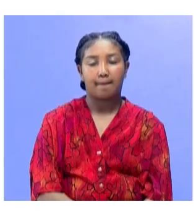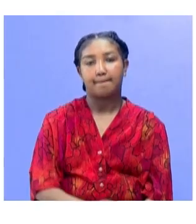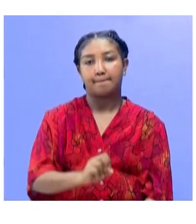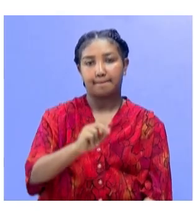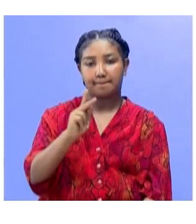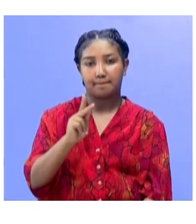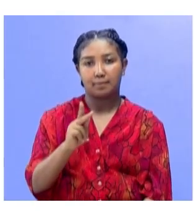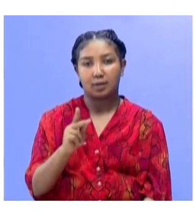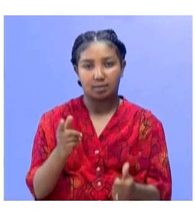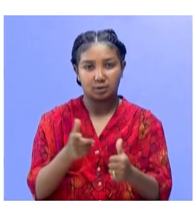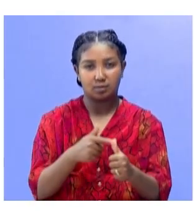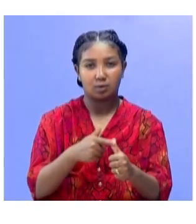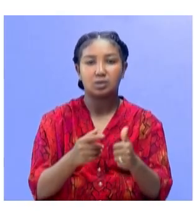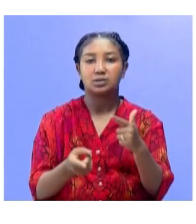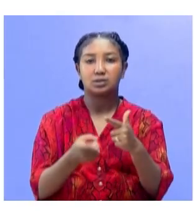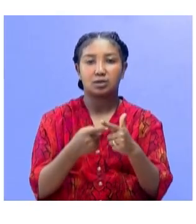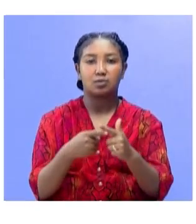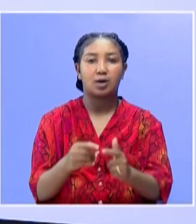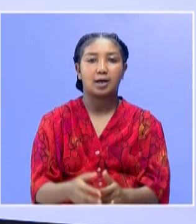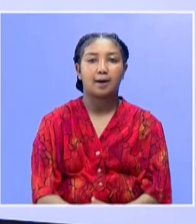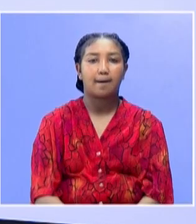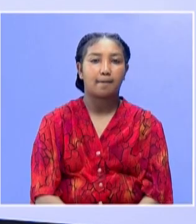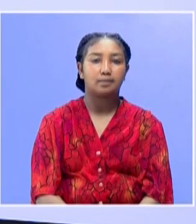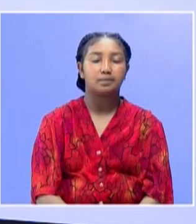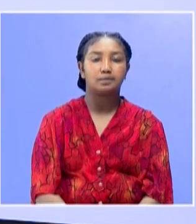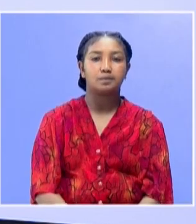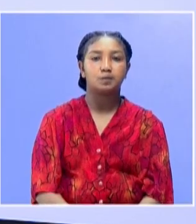Okay, this is the first one. The second one,